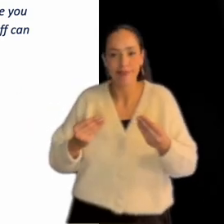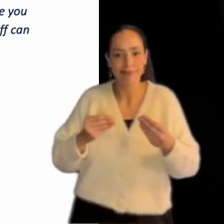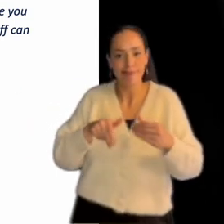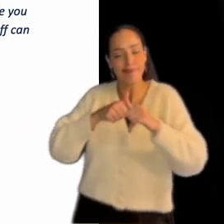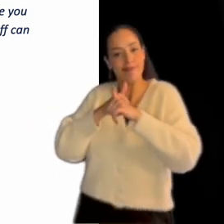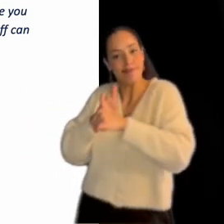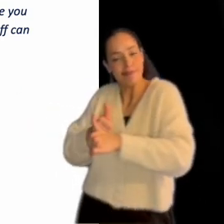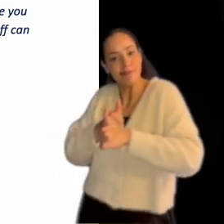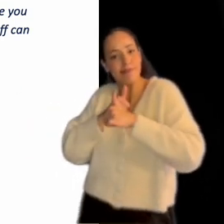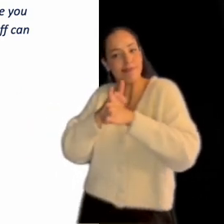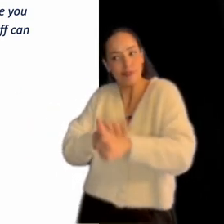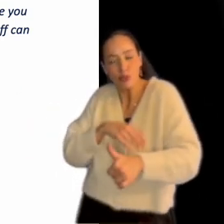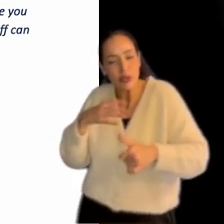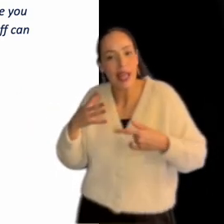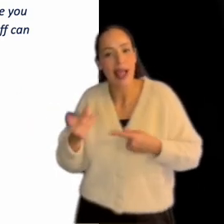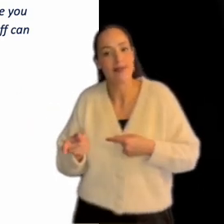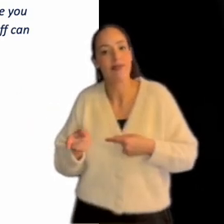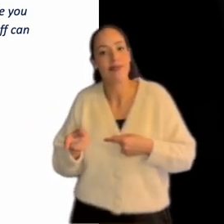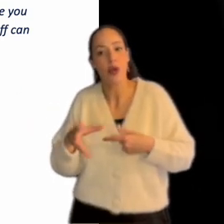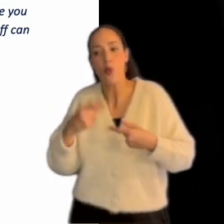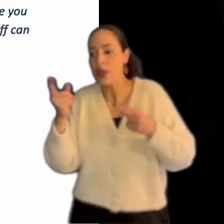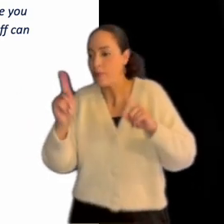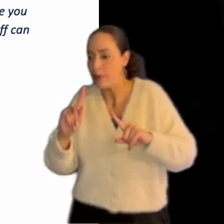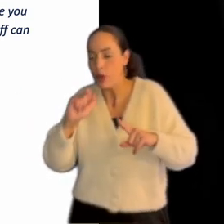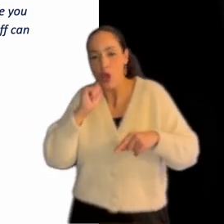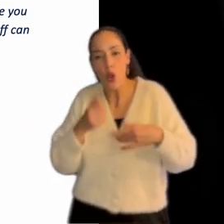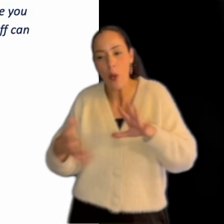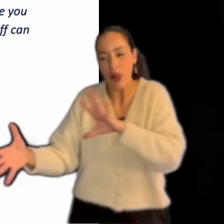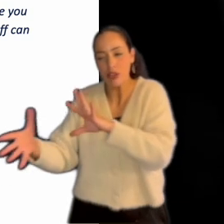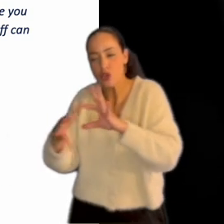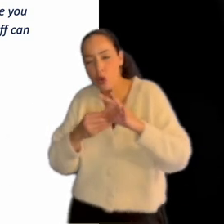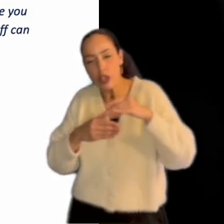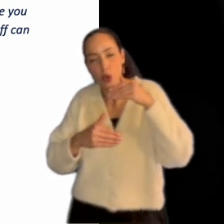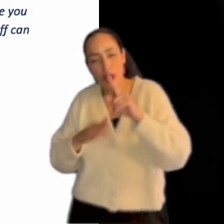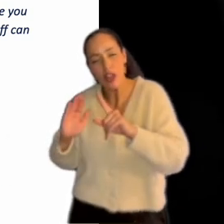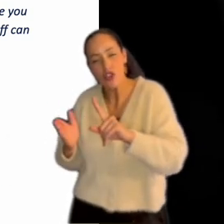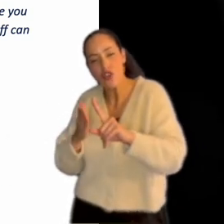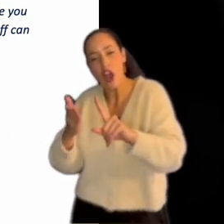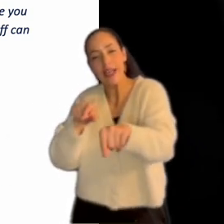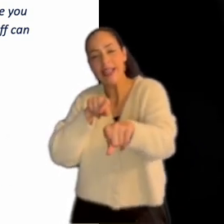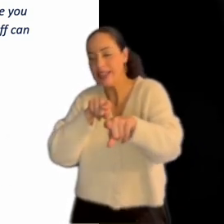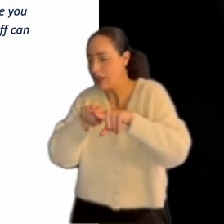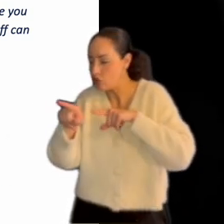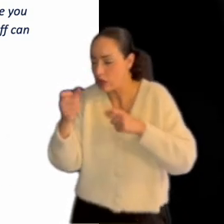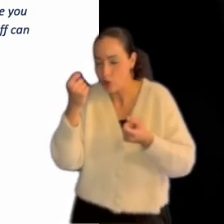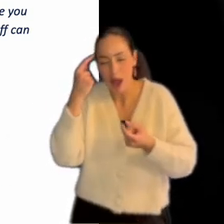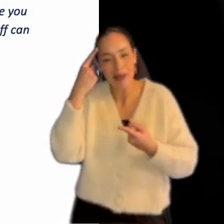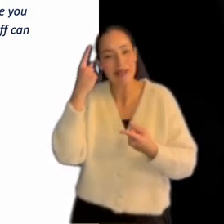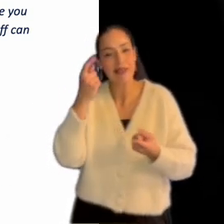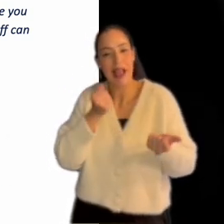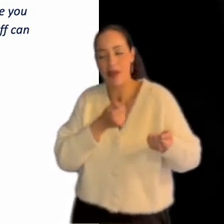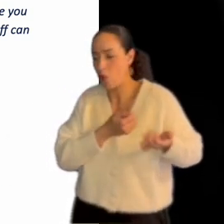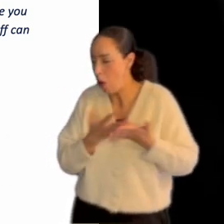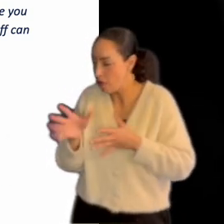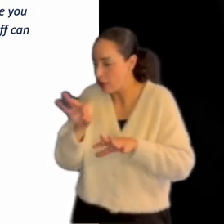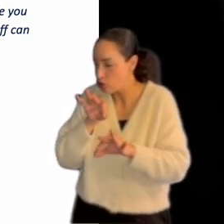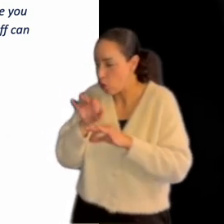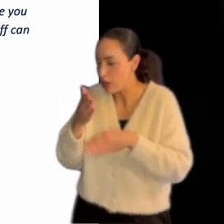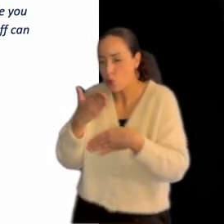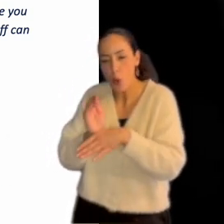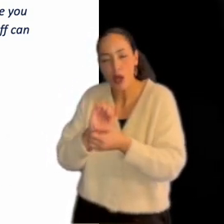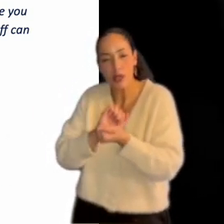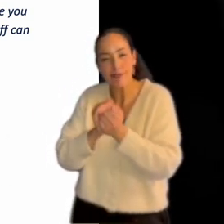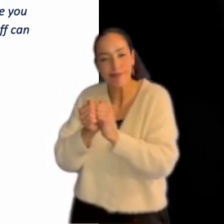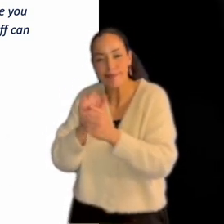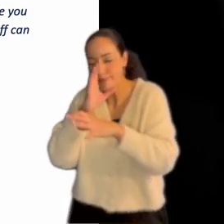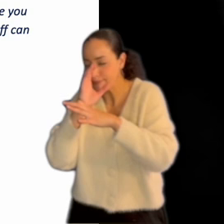those who will join you on this journey, who will seek to understand, offer choices, work in collaboration, and be committed to finding this way back with